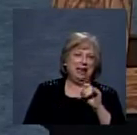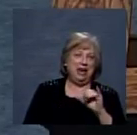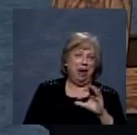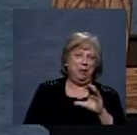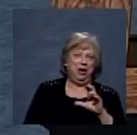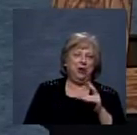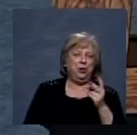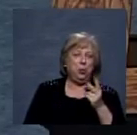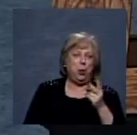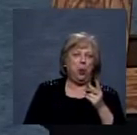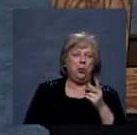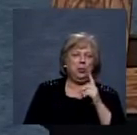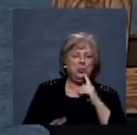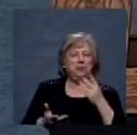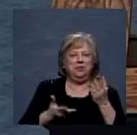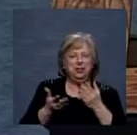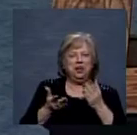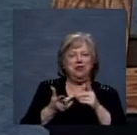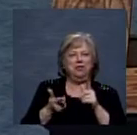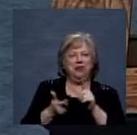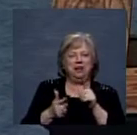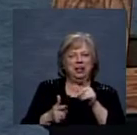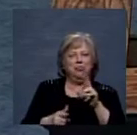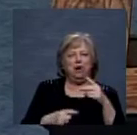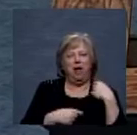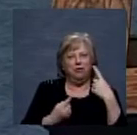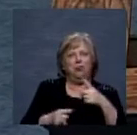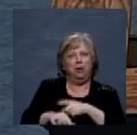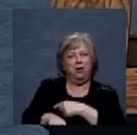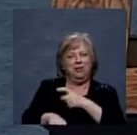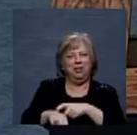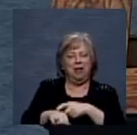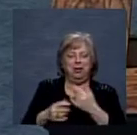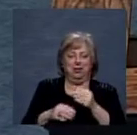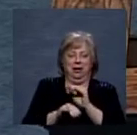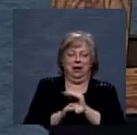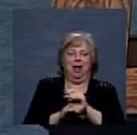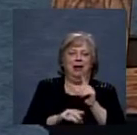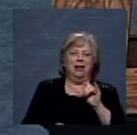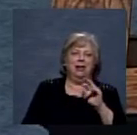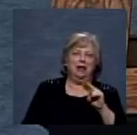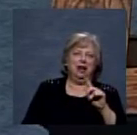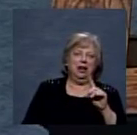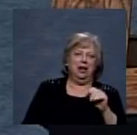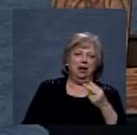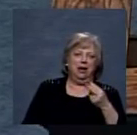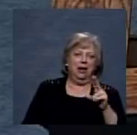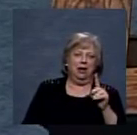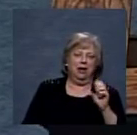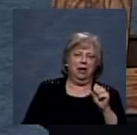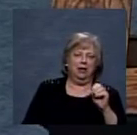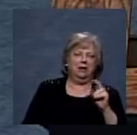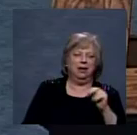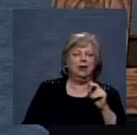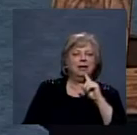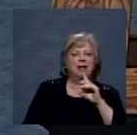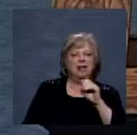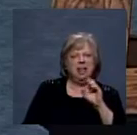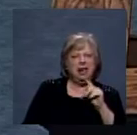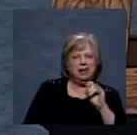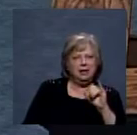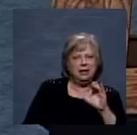for quite some time. Tonight we have Detective Linda Hudson, who's retiring from the Little Rock Police